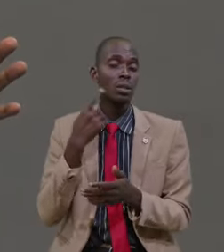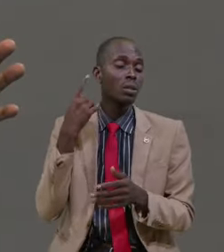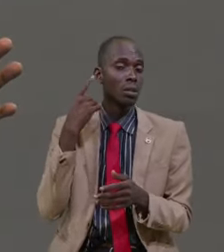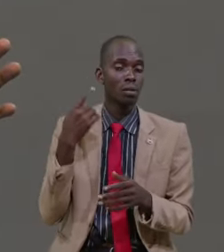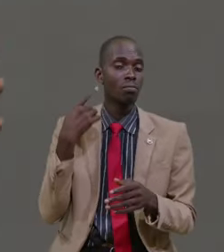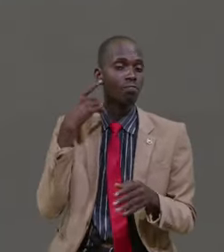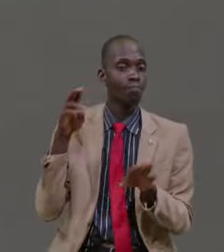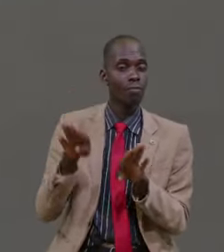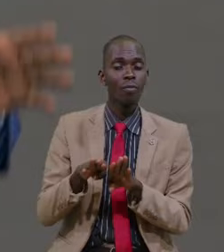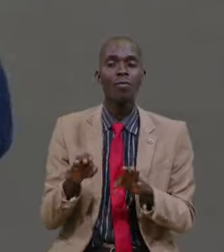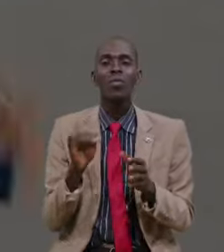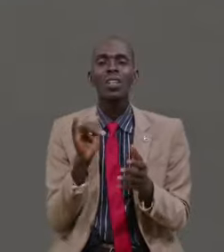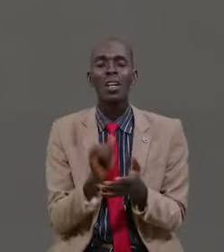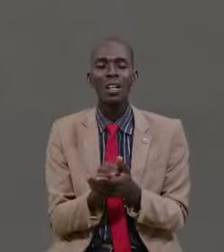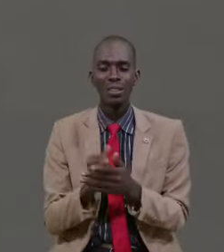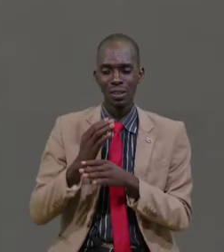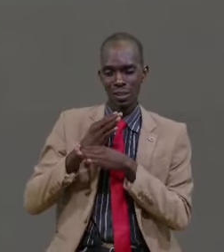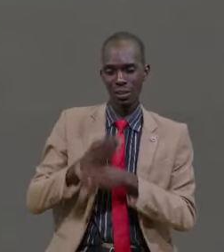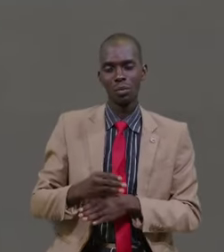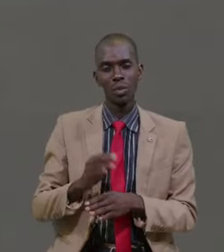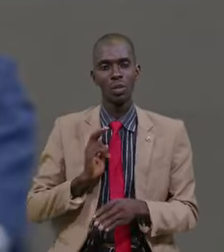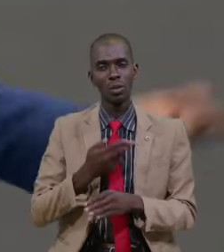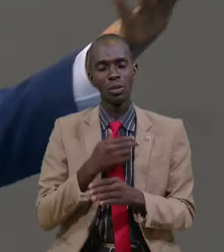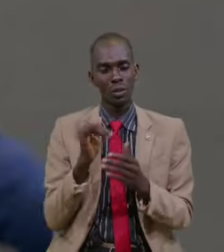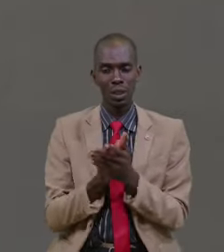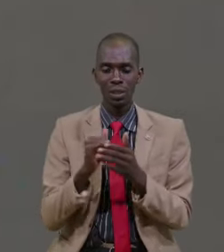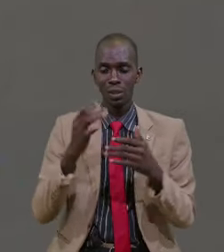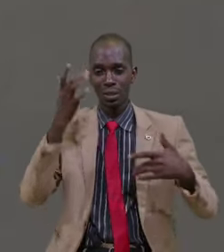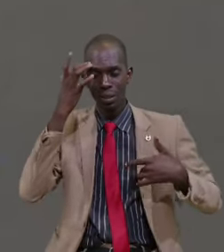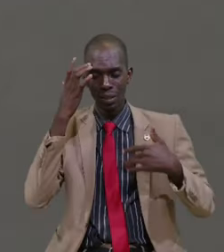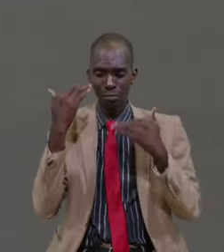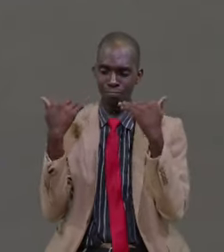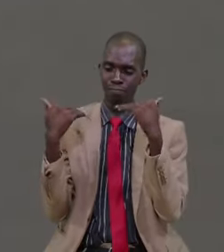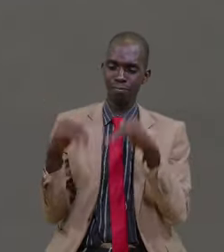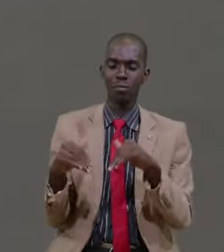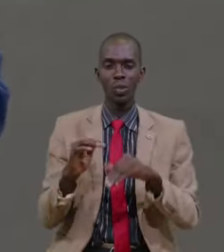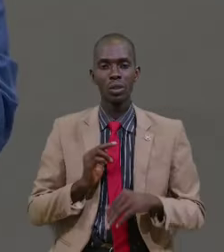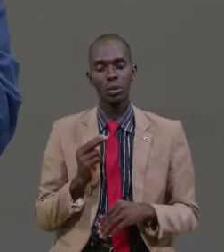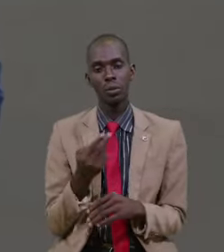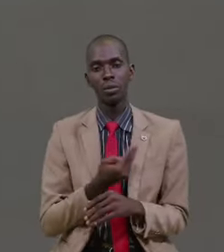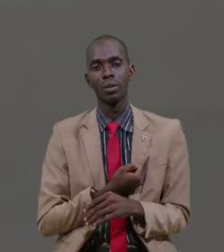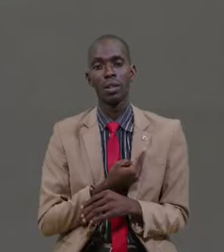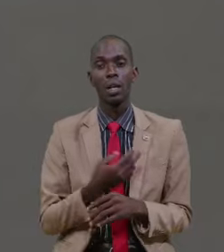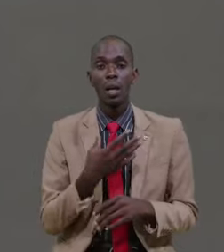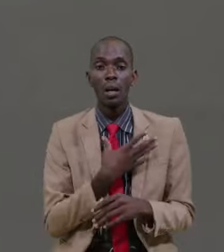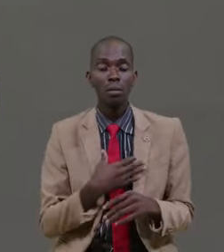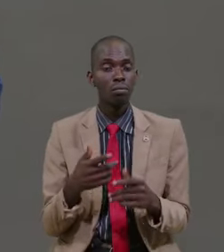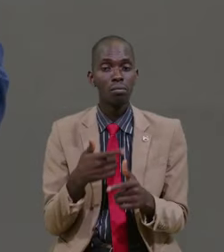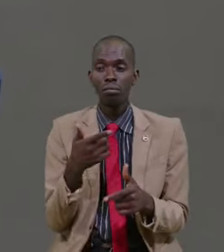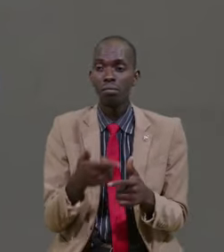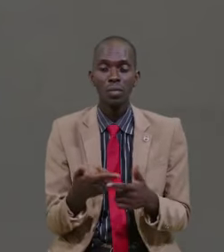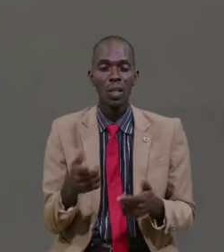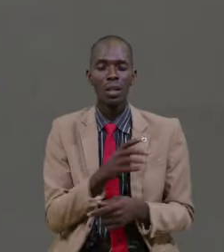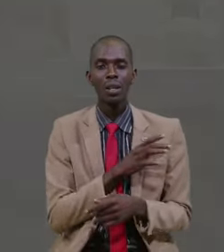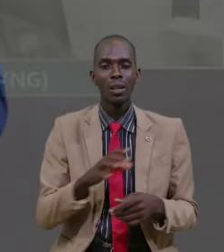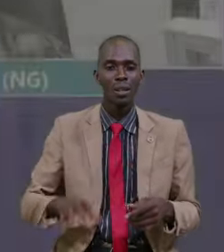us. Disease limits us. Sickness limits us. And then Christ